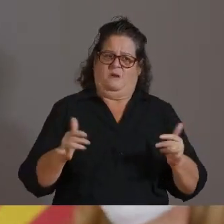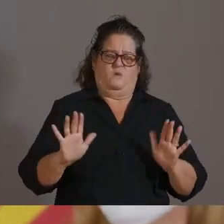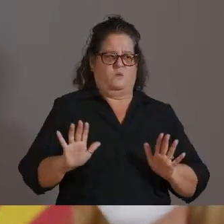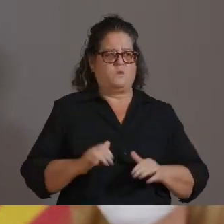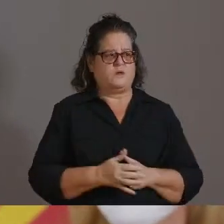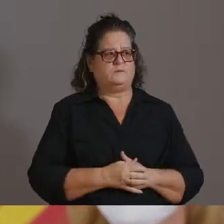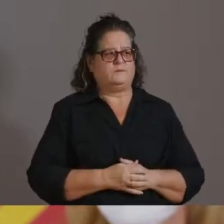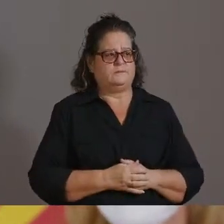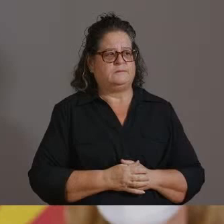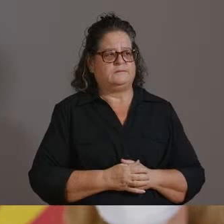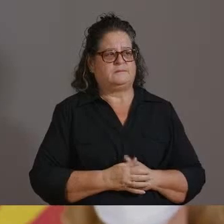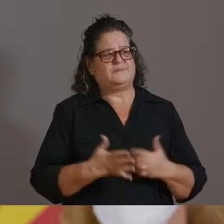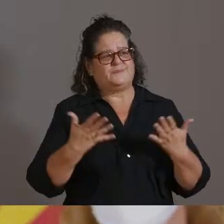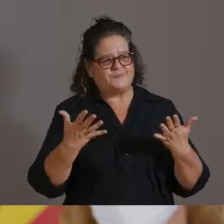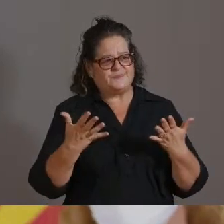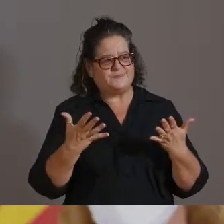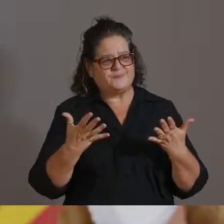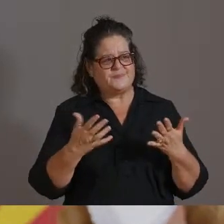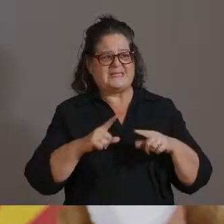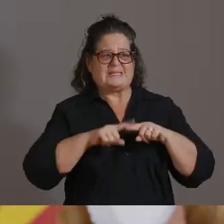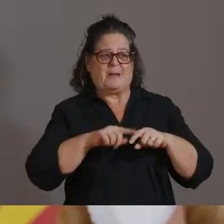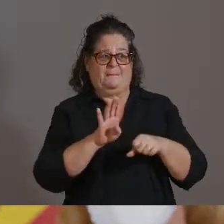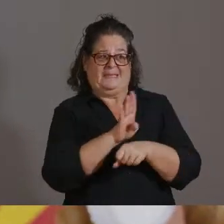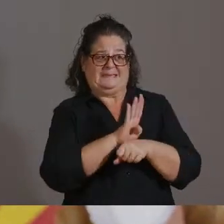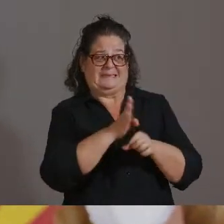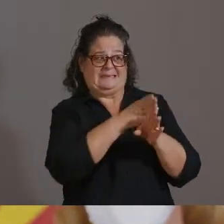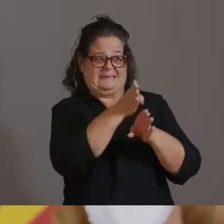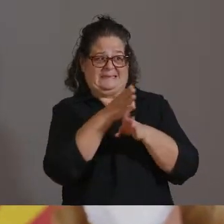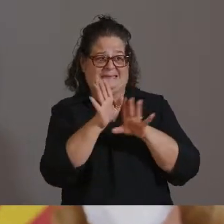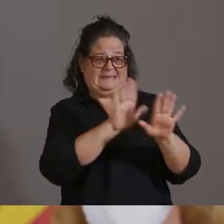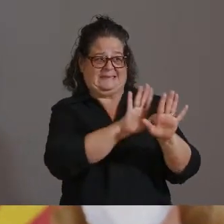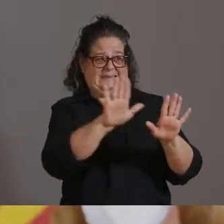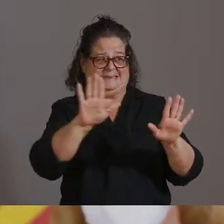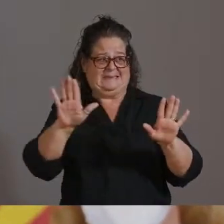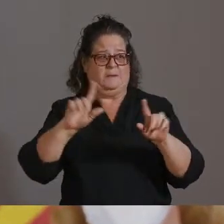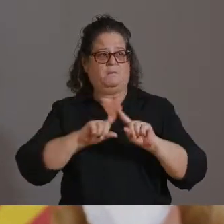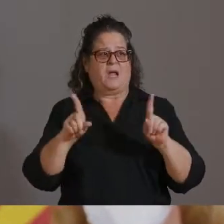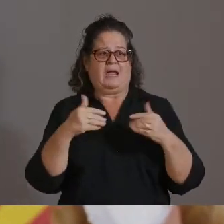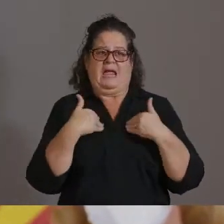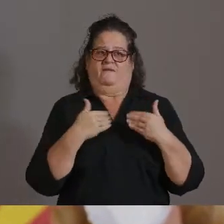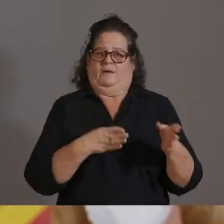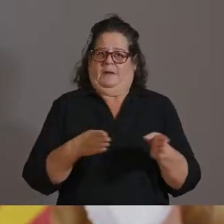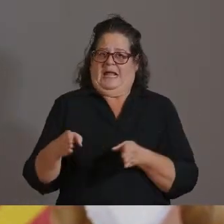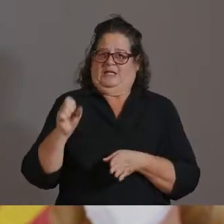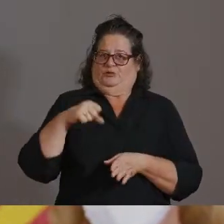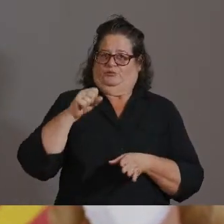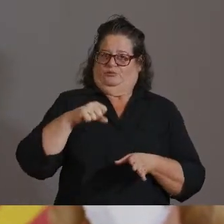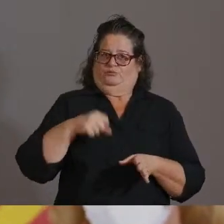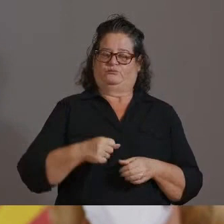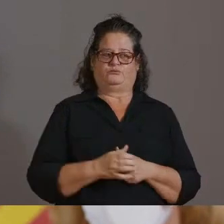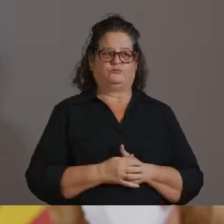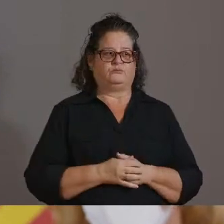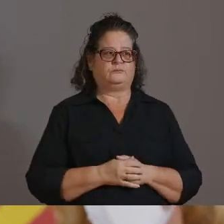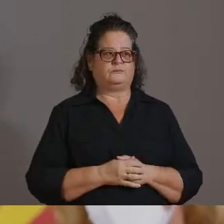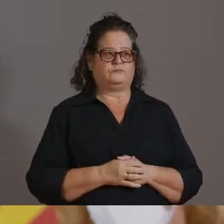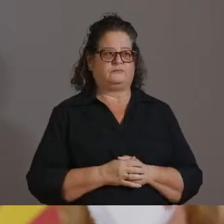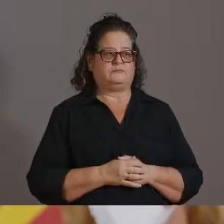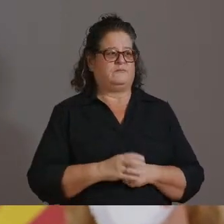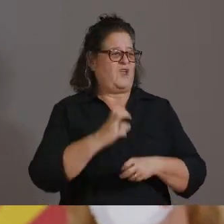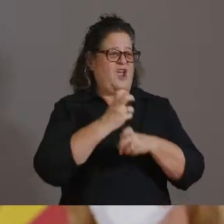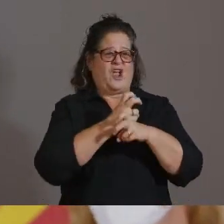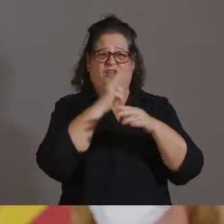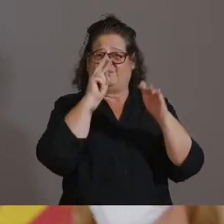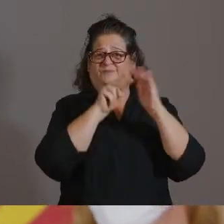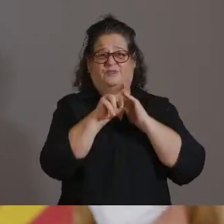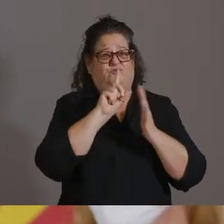industry, but each of the plans contemplate what the future could bring. It is unpredictable. Part of the reason we're spending so much time and all